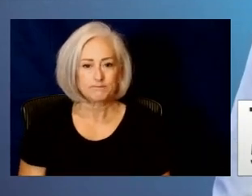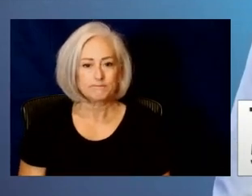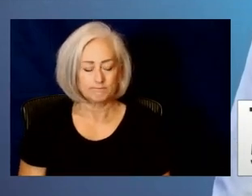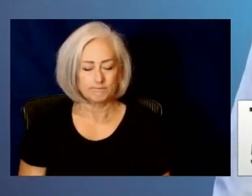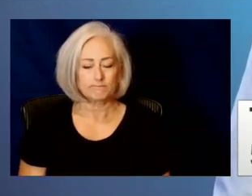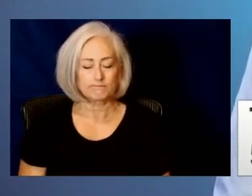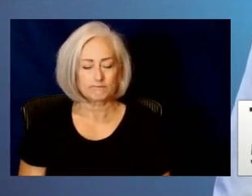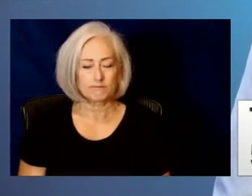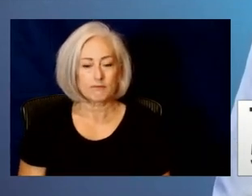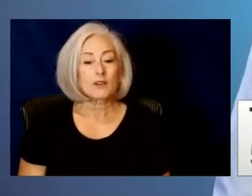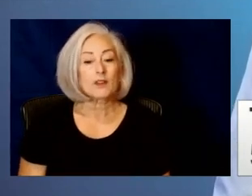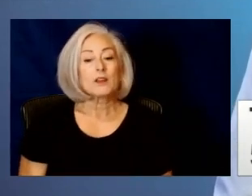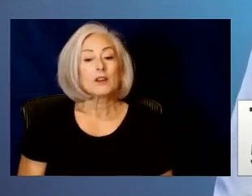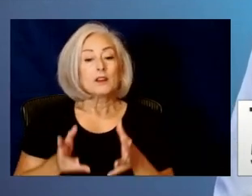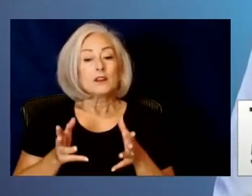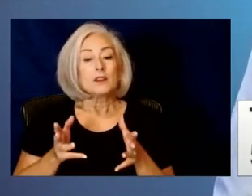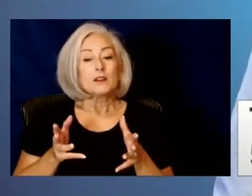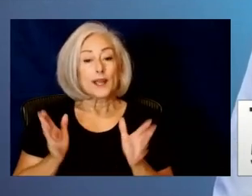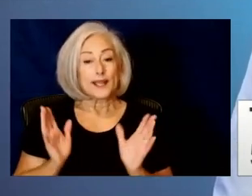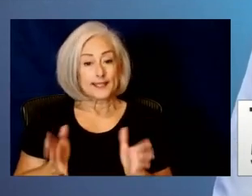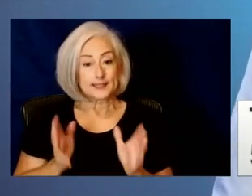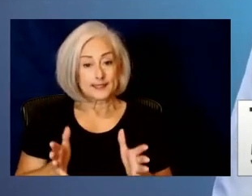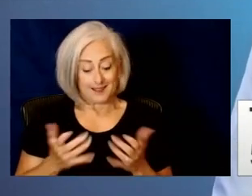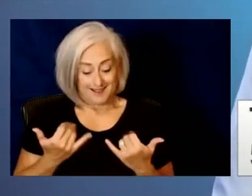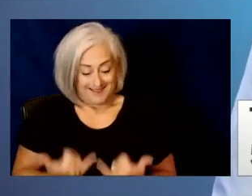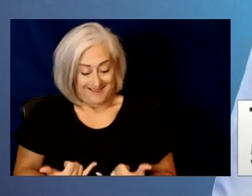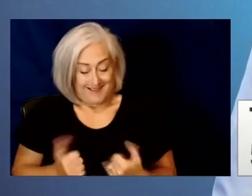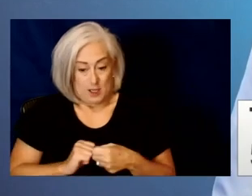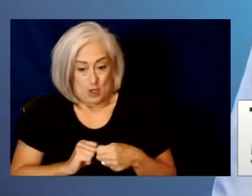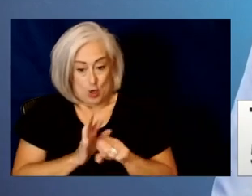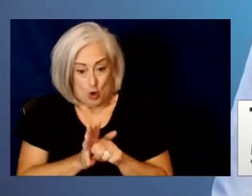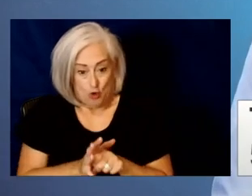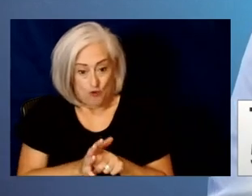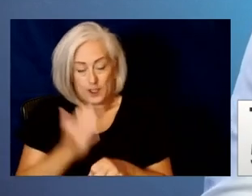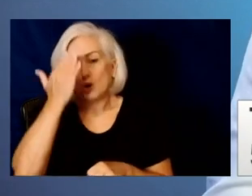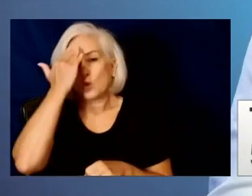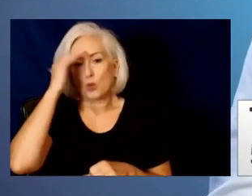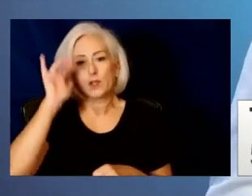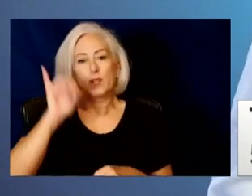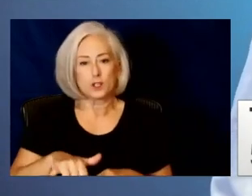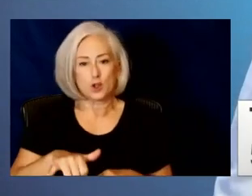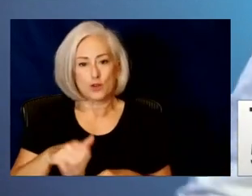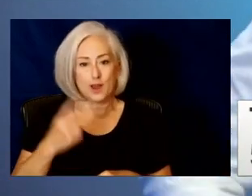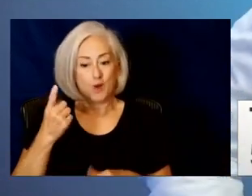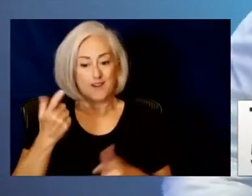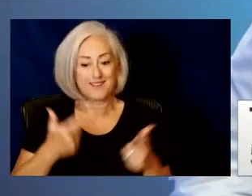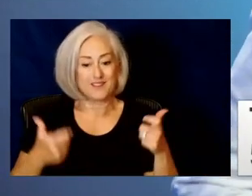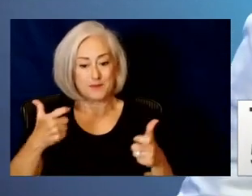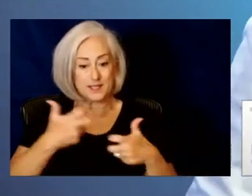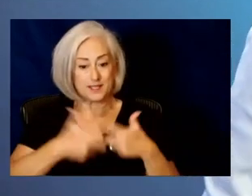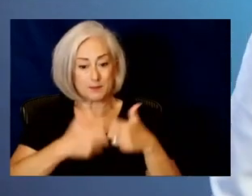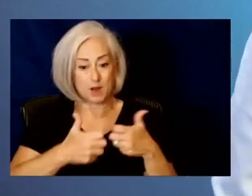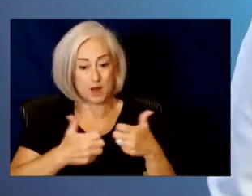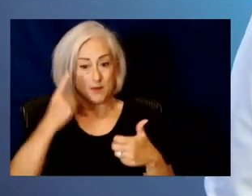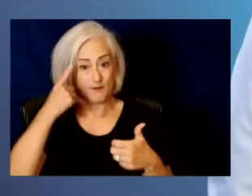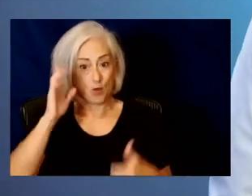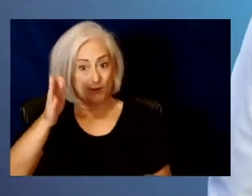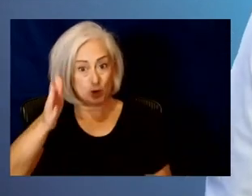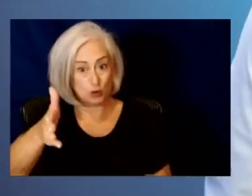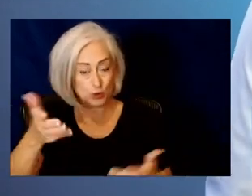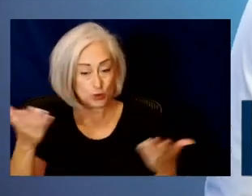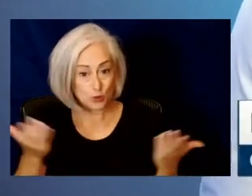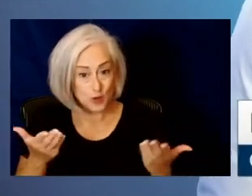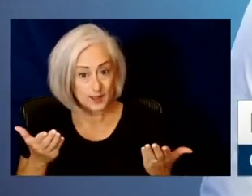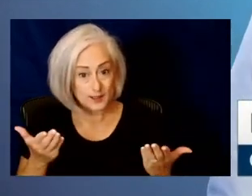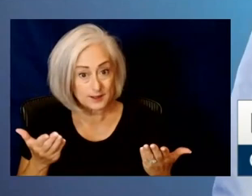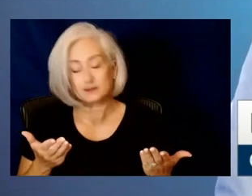current state of COVID, we know that one of the biggest problems we're going to be facing in the future, Steve, is